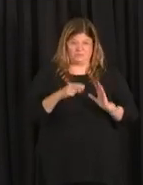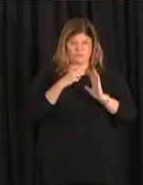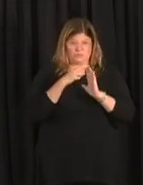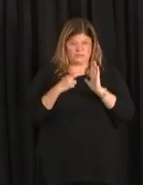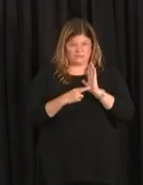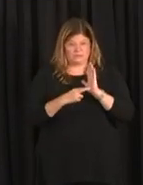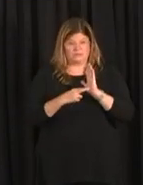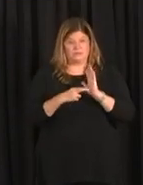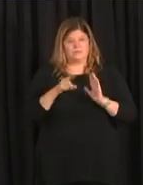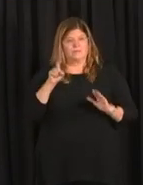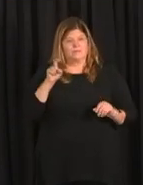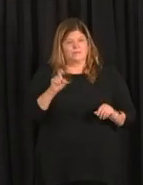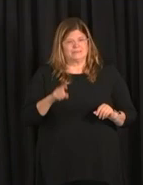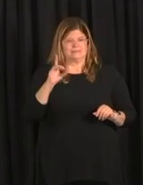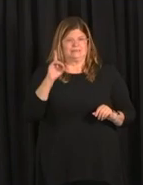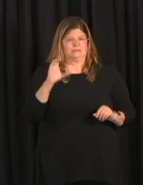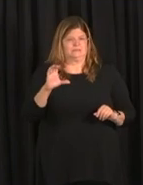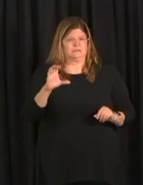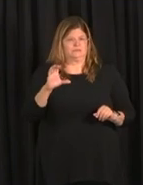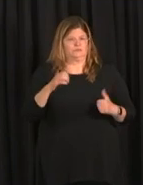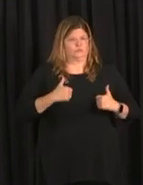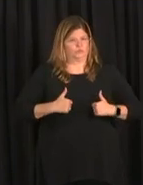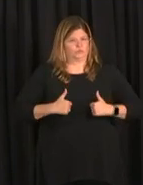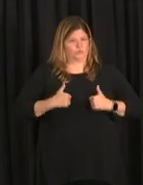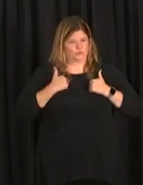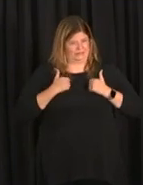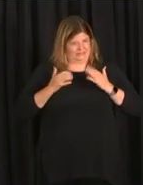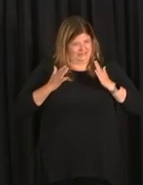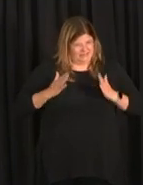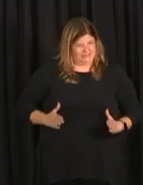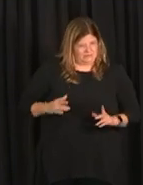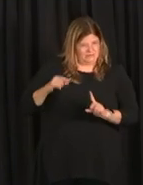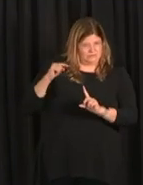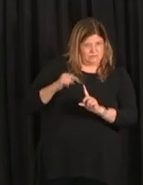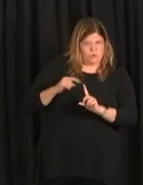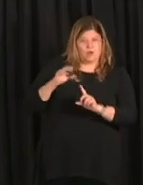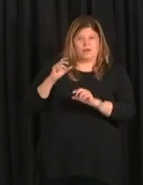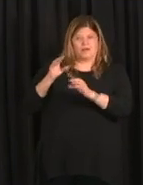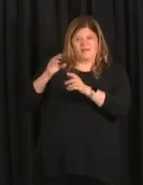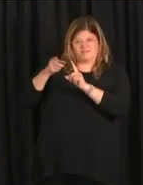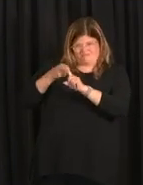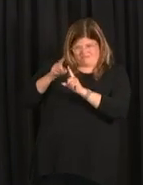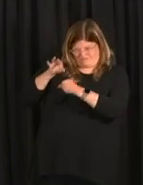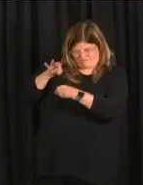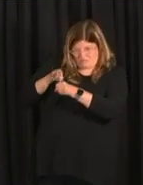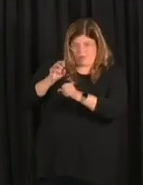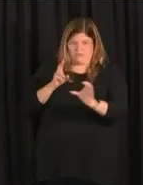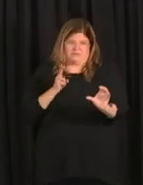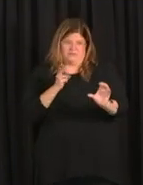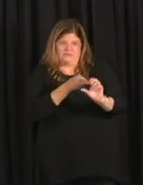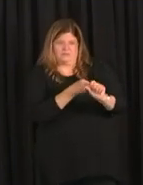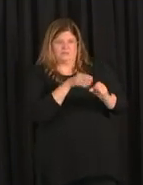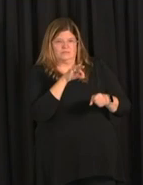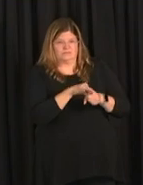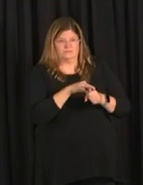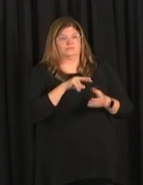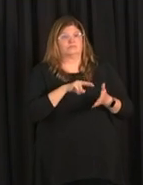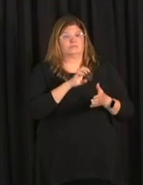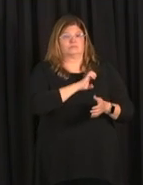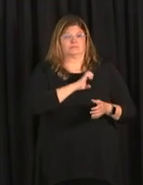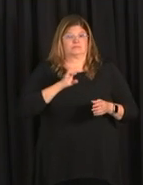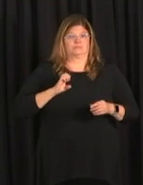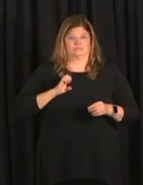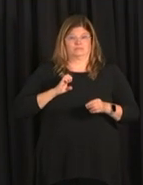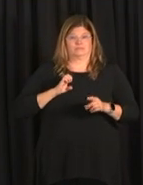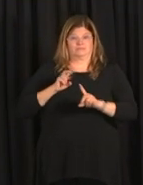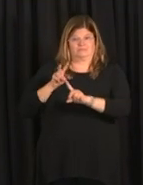be district residents who are registered to vote. The executive has offered to deploy district government employees